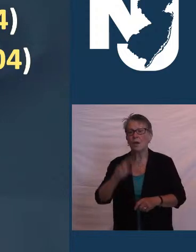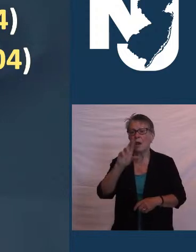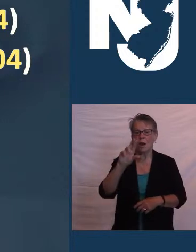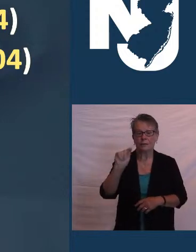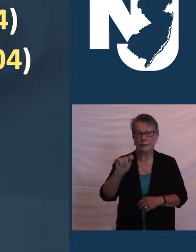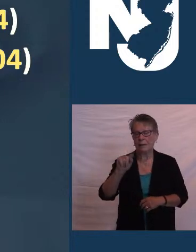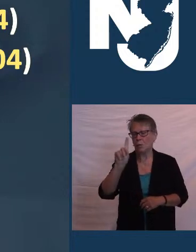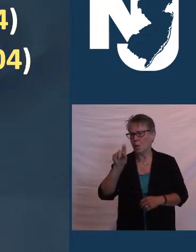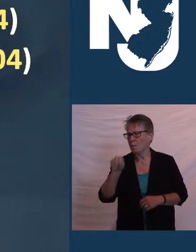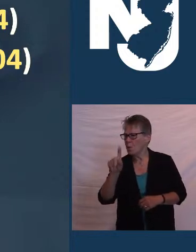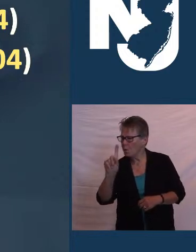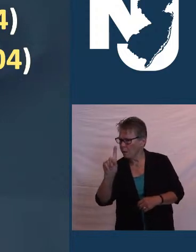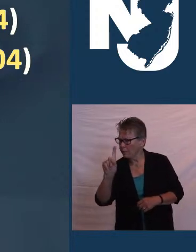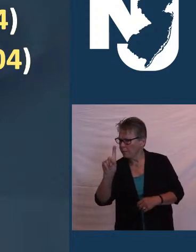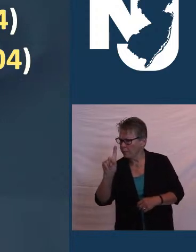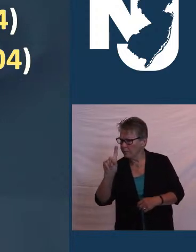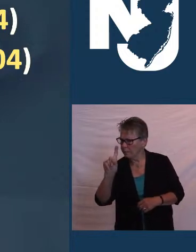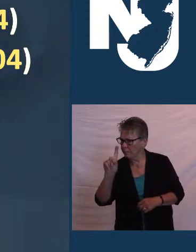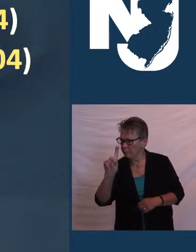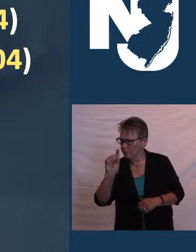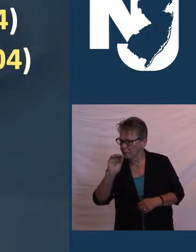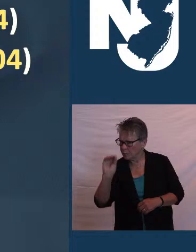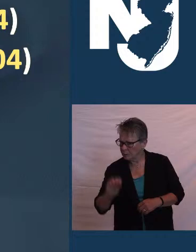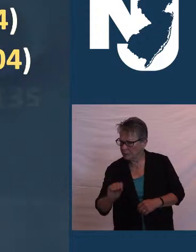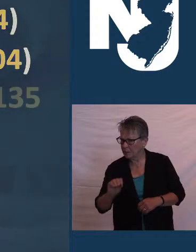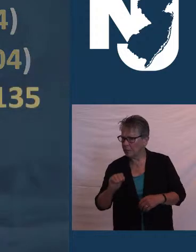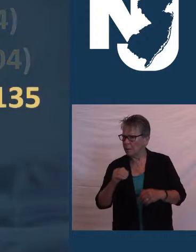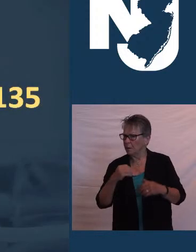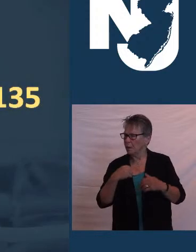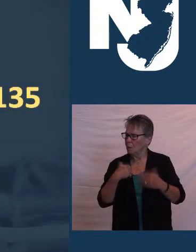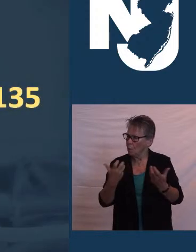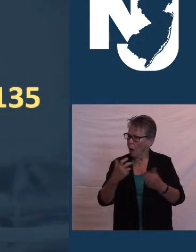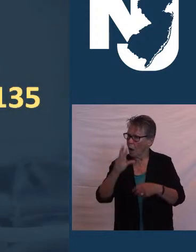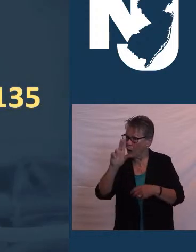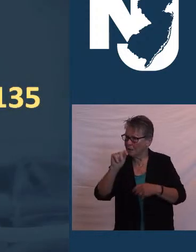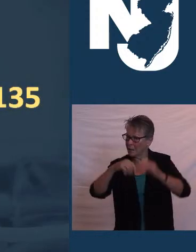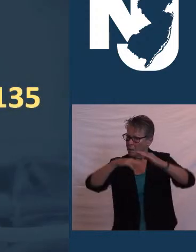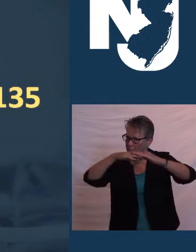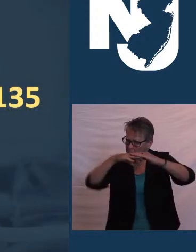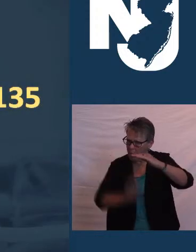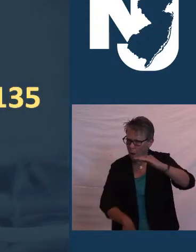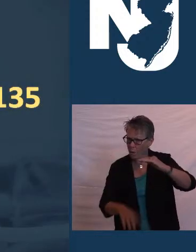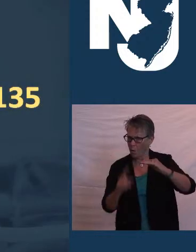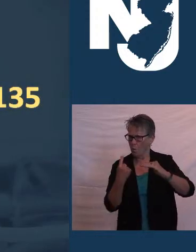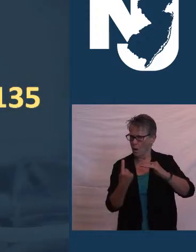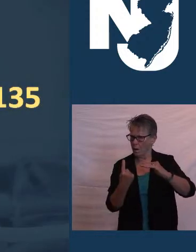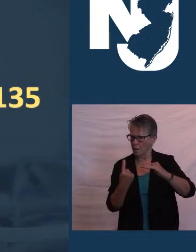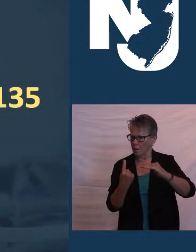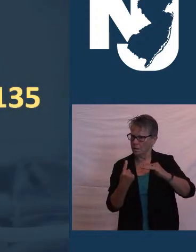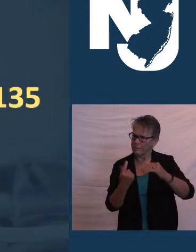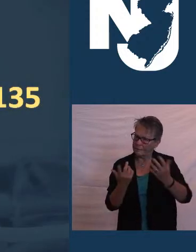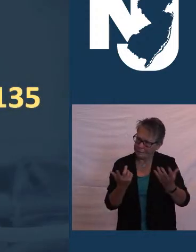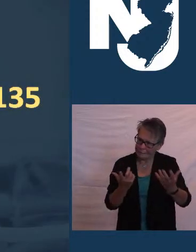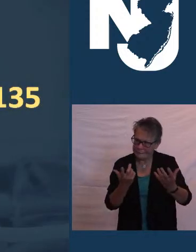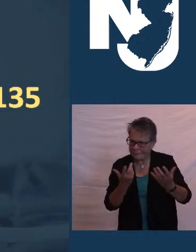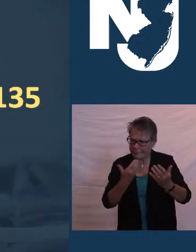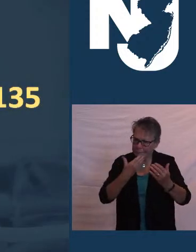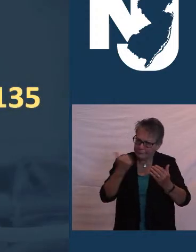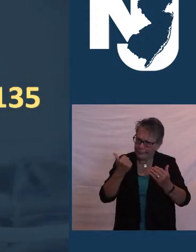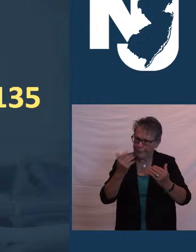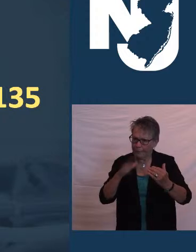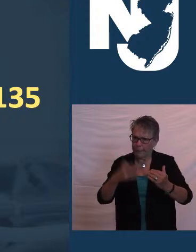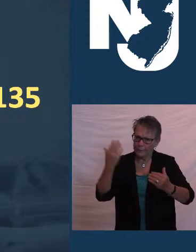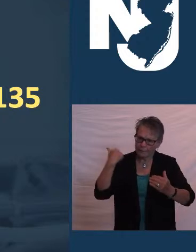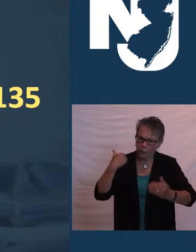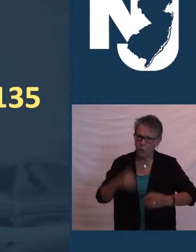below 1 and stays there. Here are yesterday's hospital reports. In the overall, total hospitalizations are